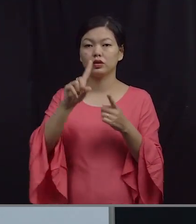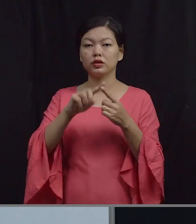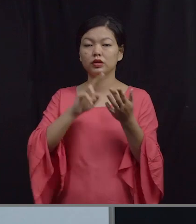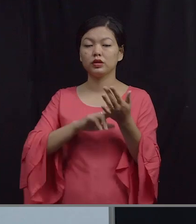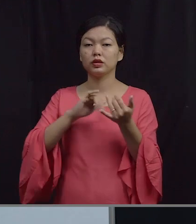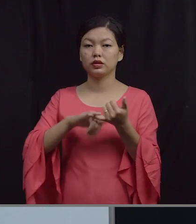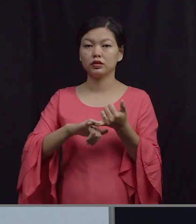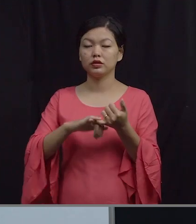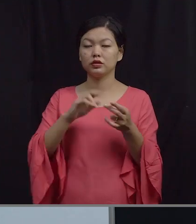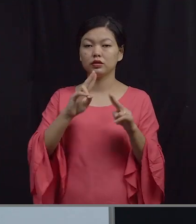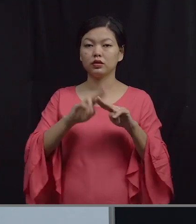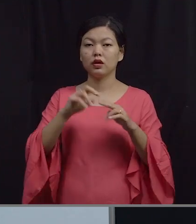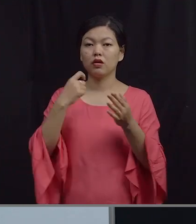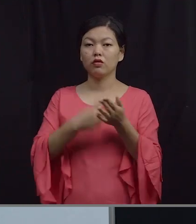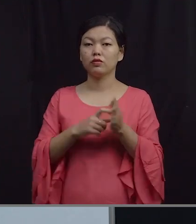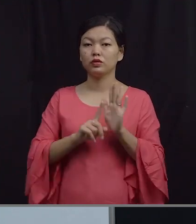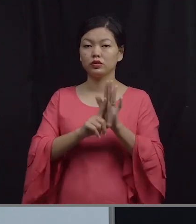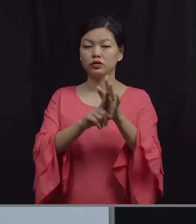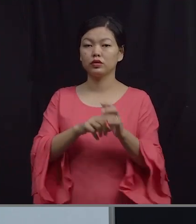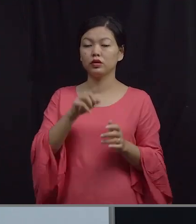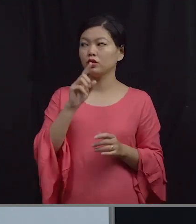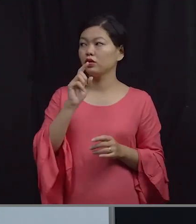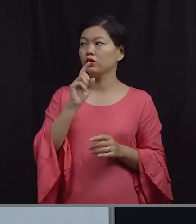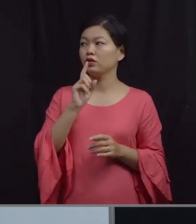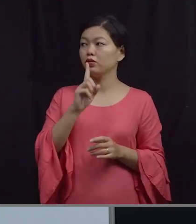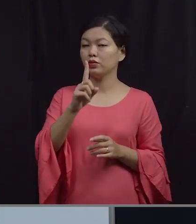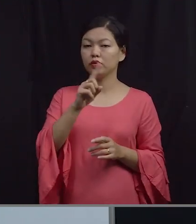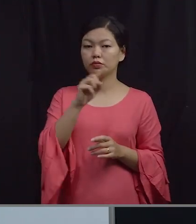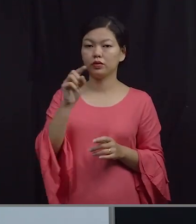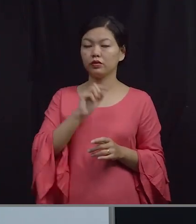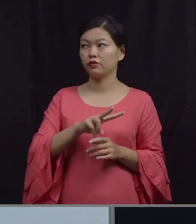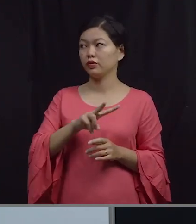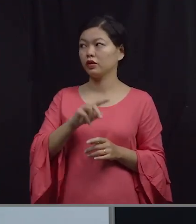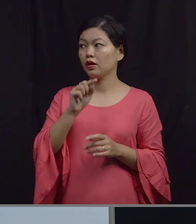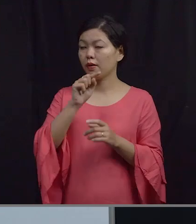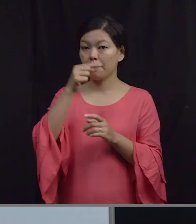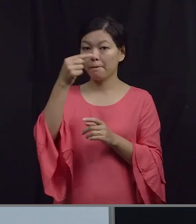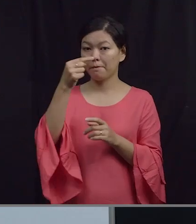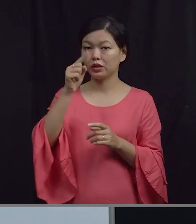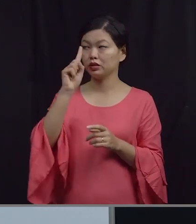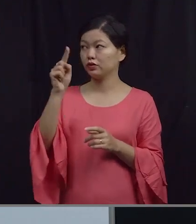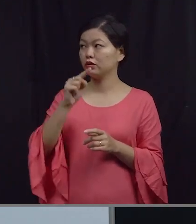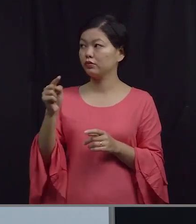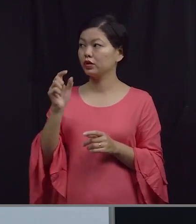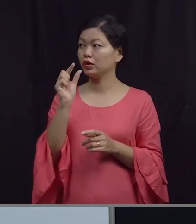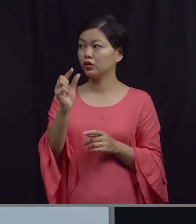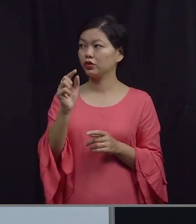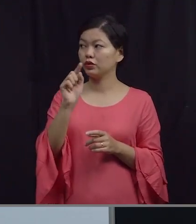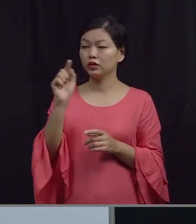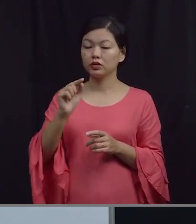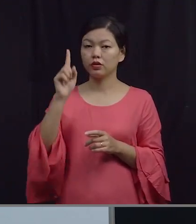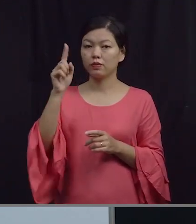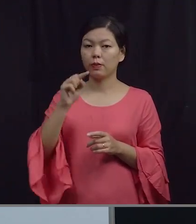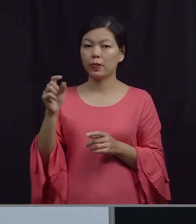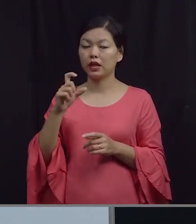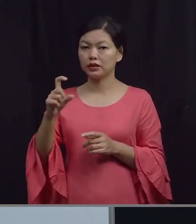V minus 1 by U equal to 1 by F. This is what we have already derived. So let's apply this